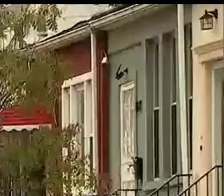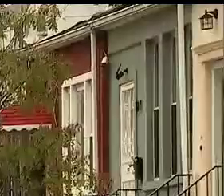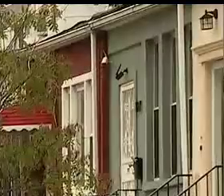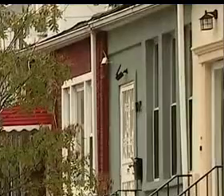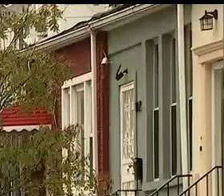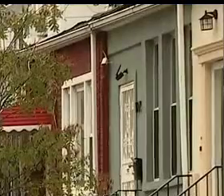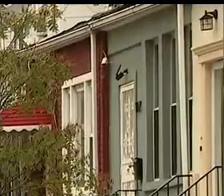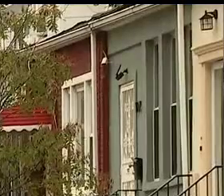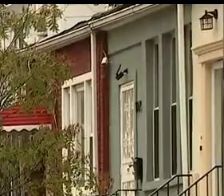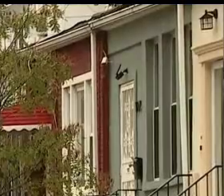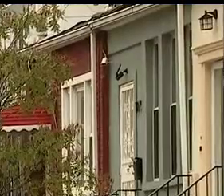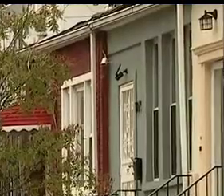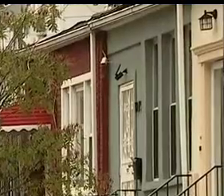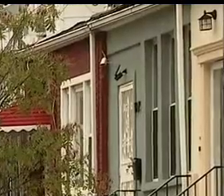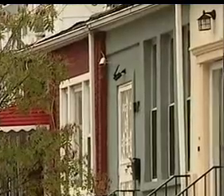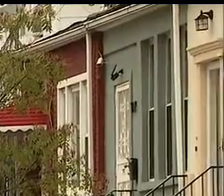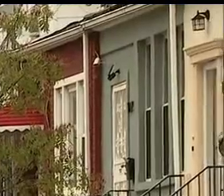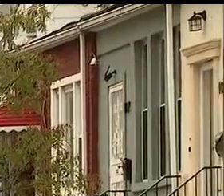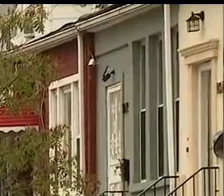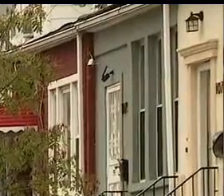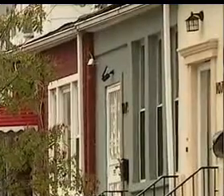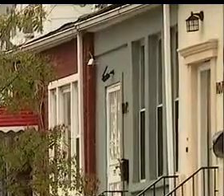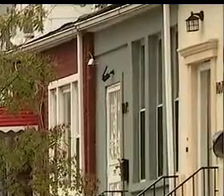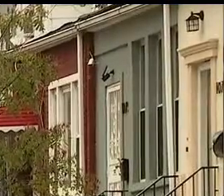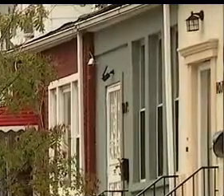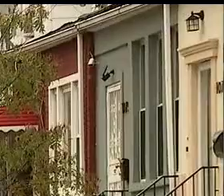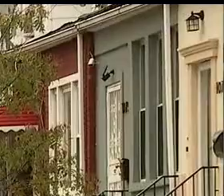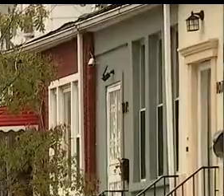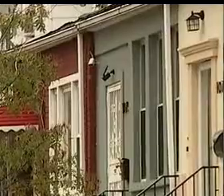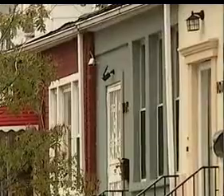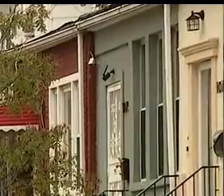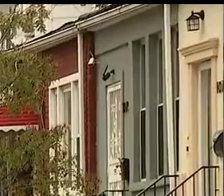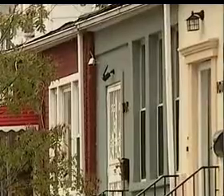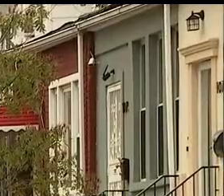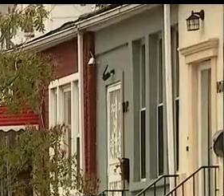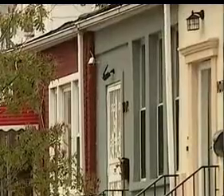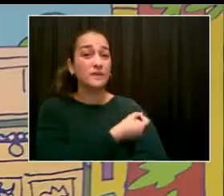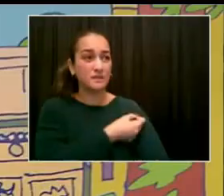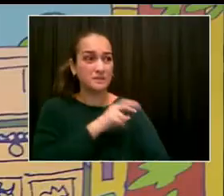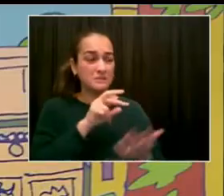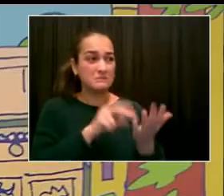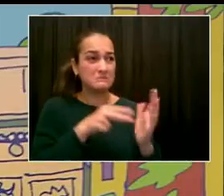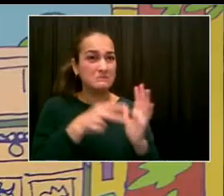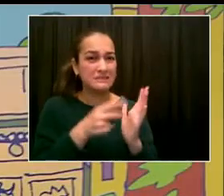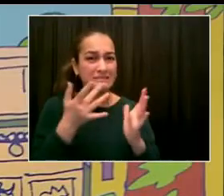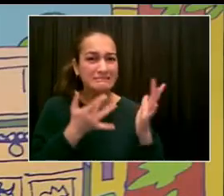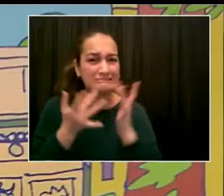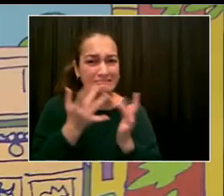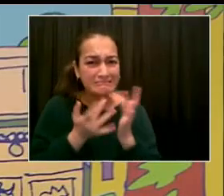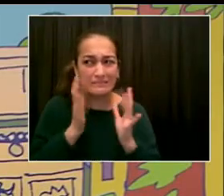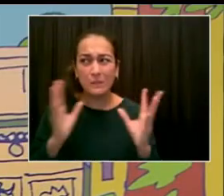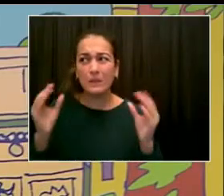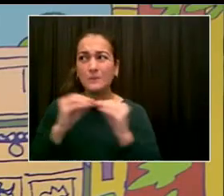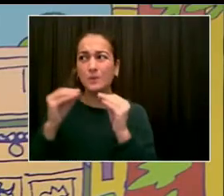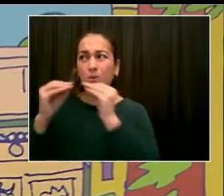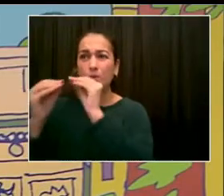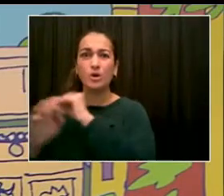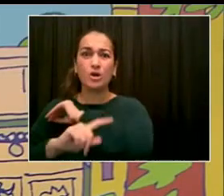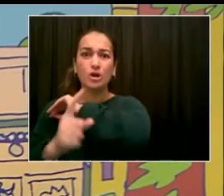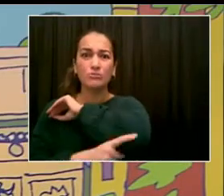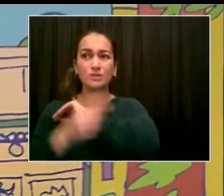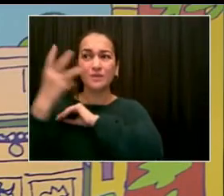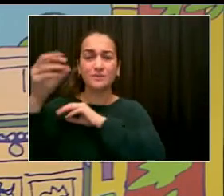who do not get vaccinated by 5 p.m. on Friday will be suspended without pay. Commissioner Grayson has spoken to this. There are some